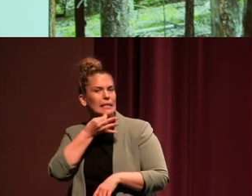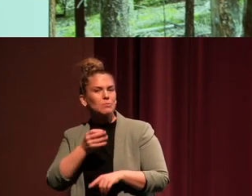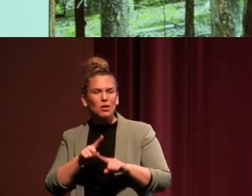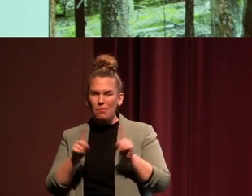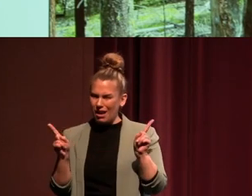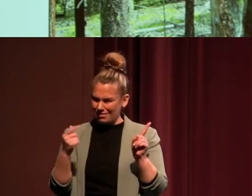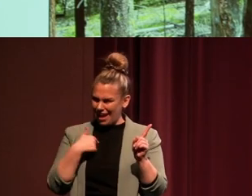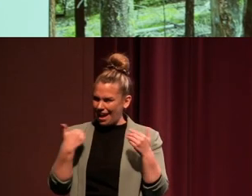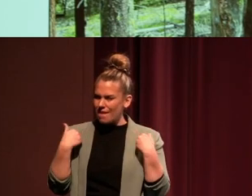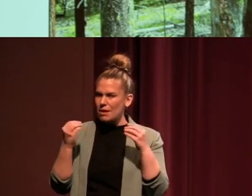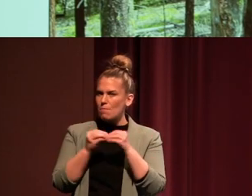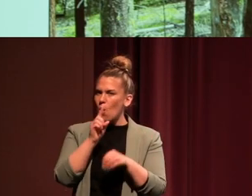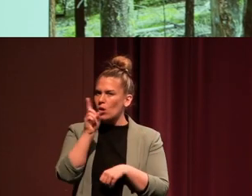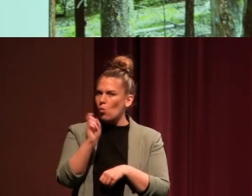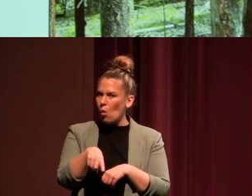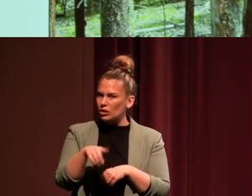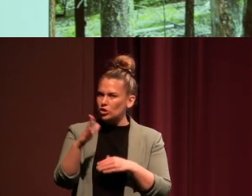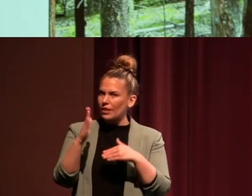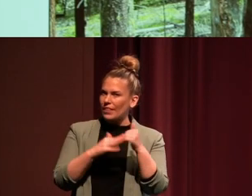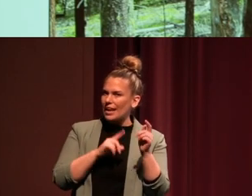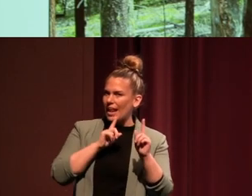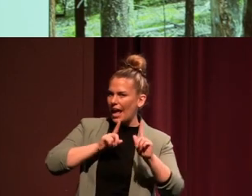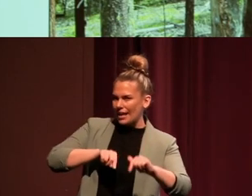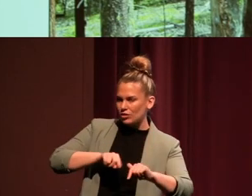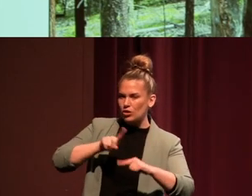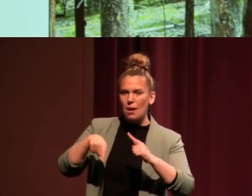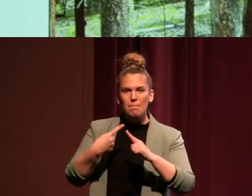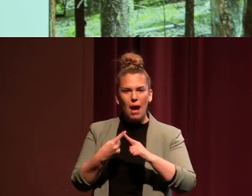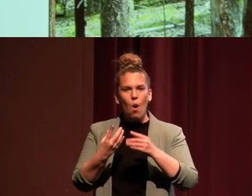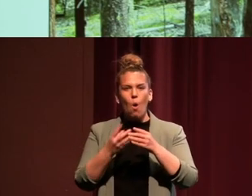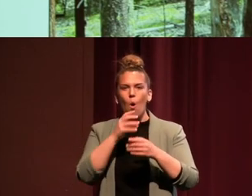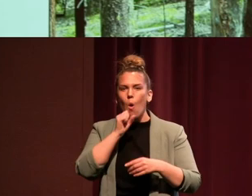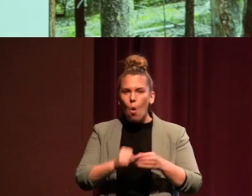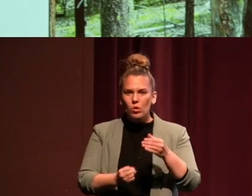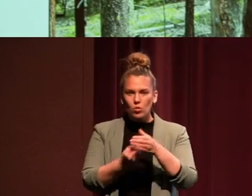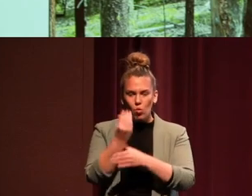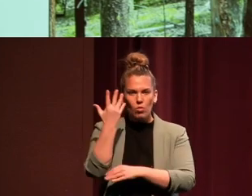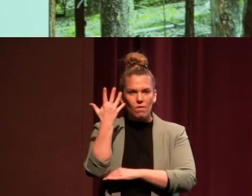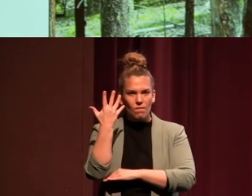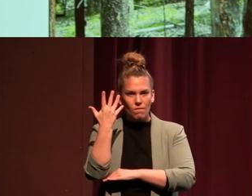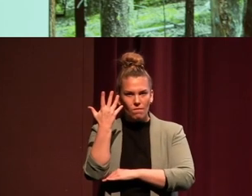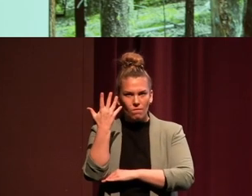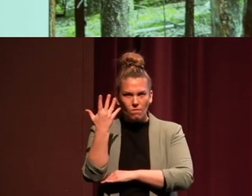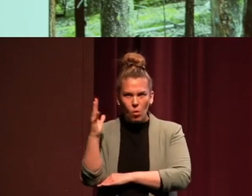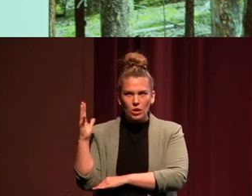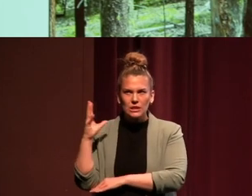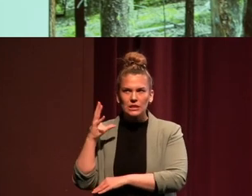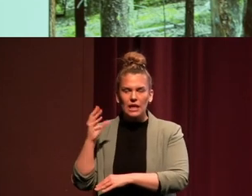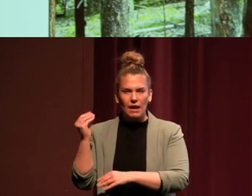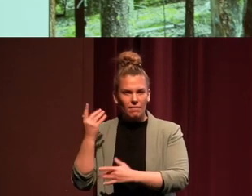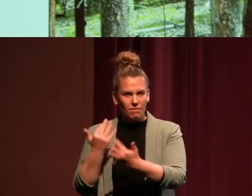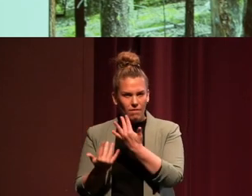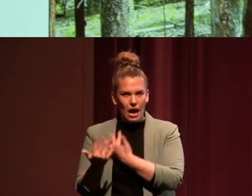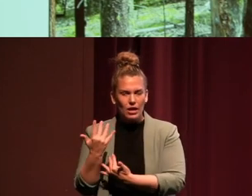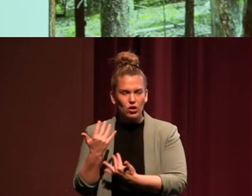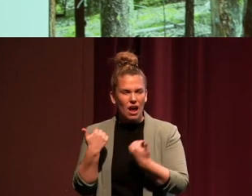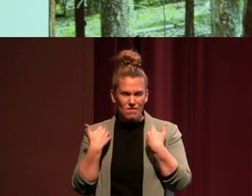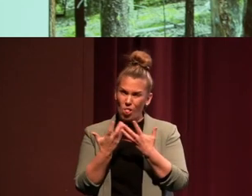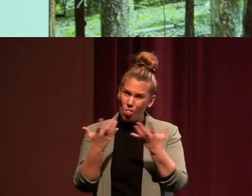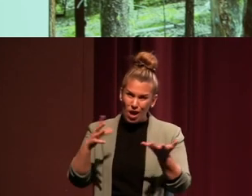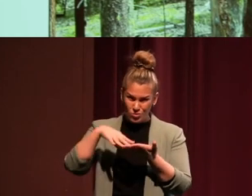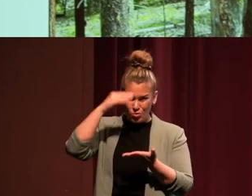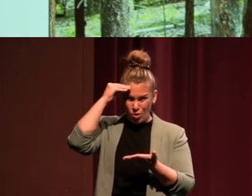questions than answers about old growth forests and fire. I have a lot to learn about old trees and fire.